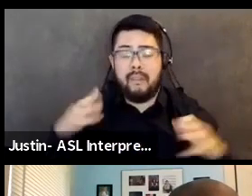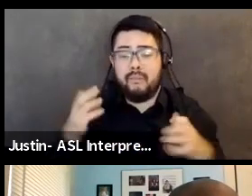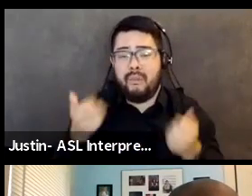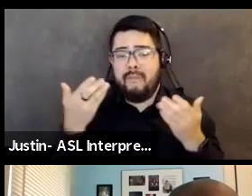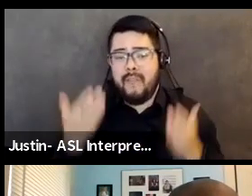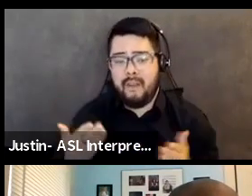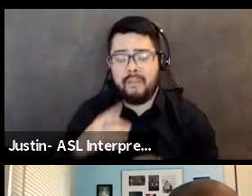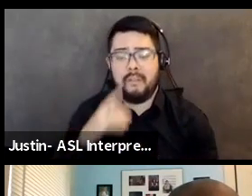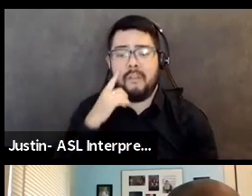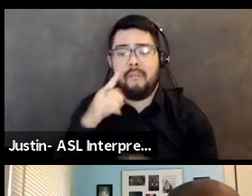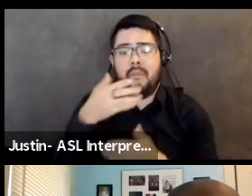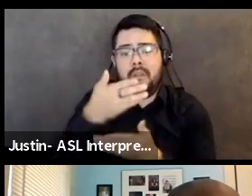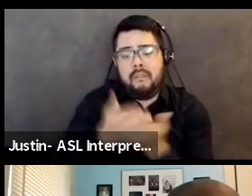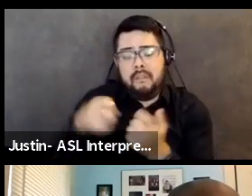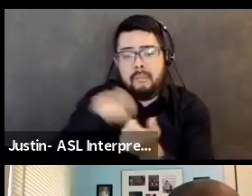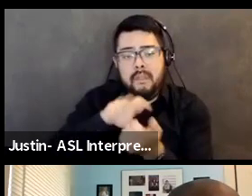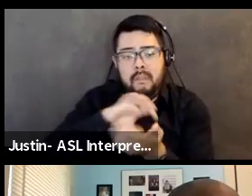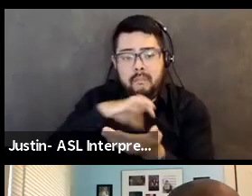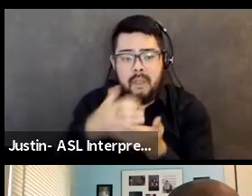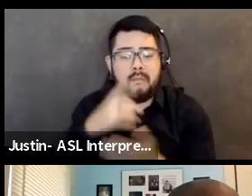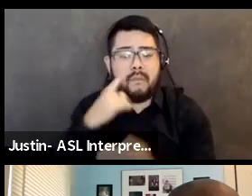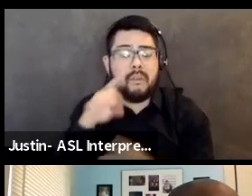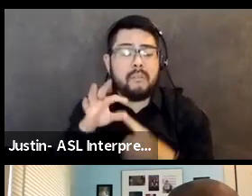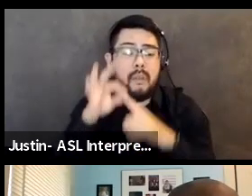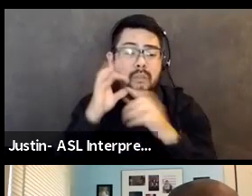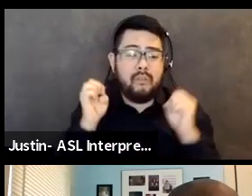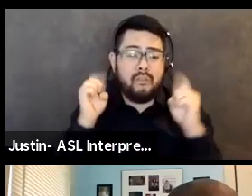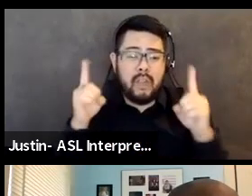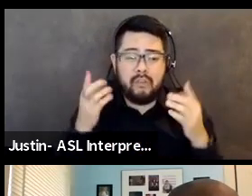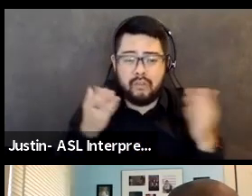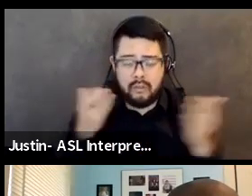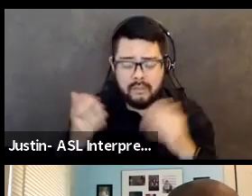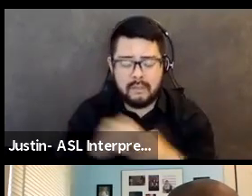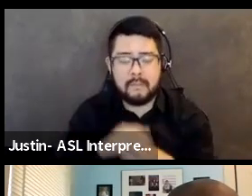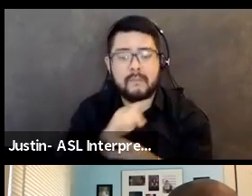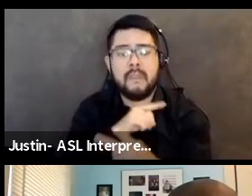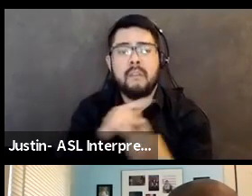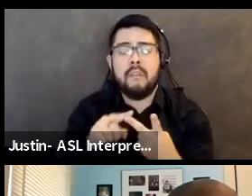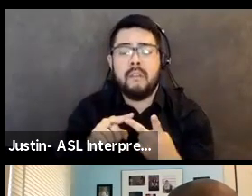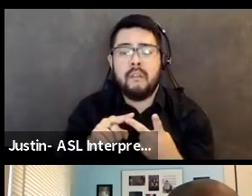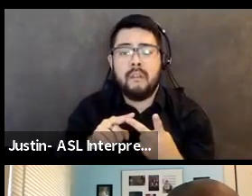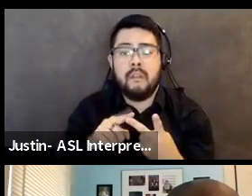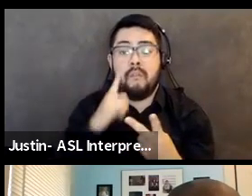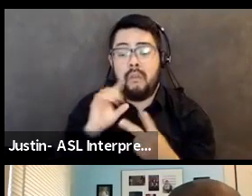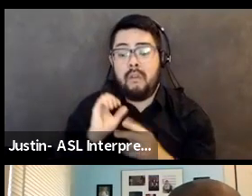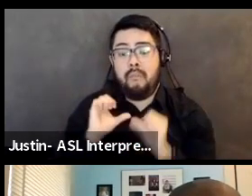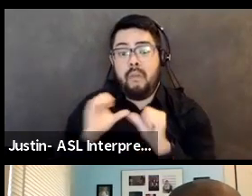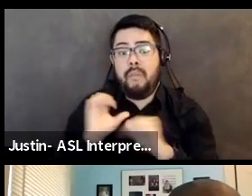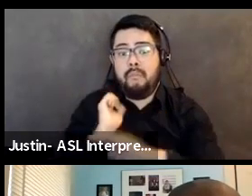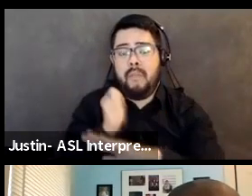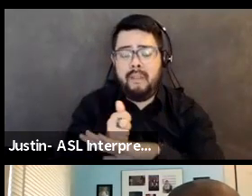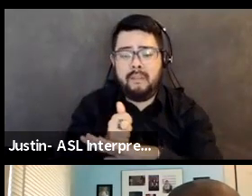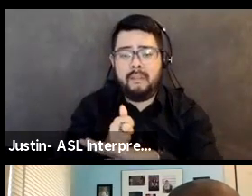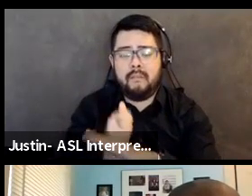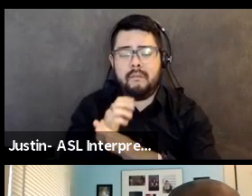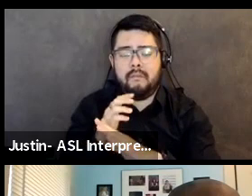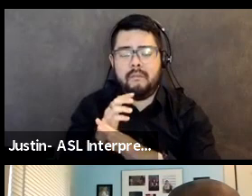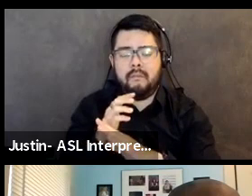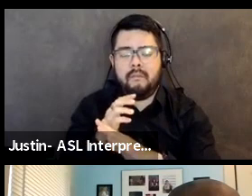proportionate share of special education services to parentally placed private school students with disabilities